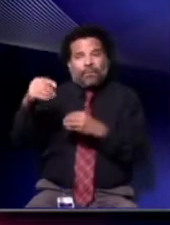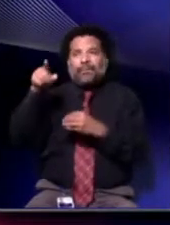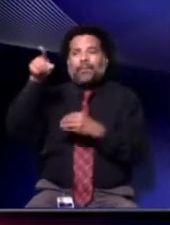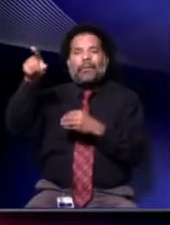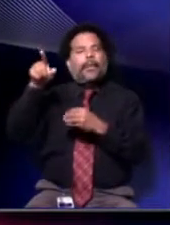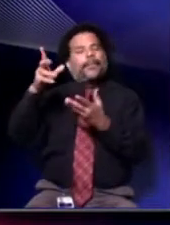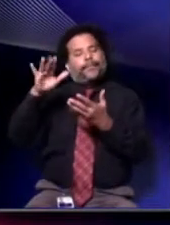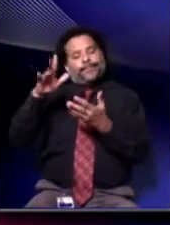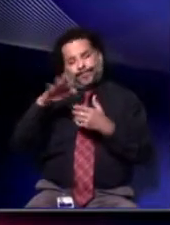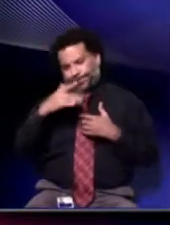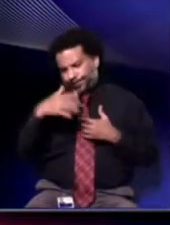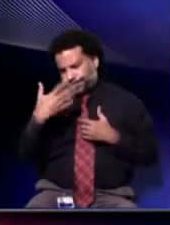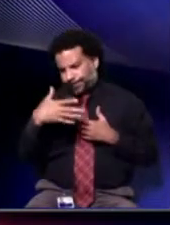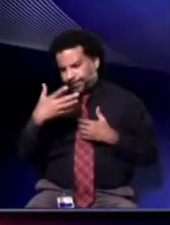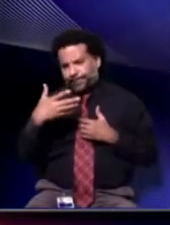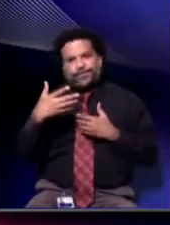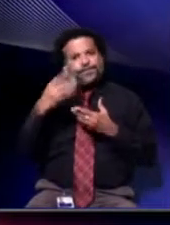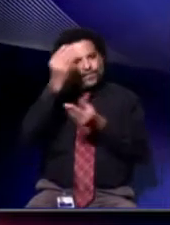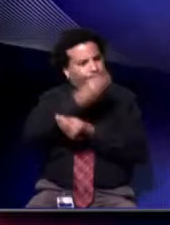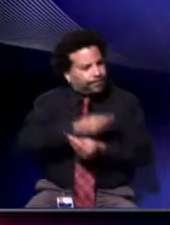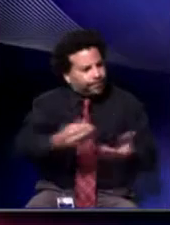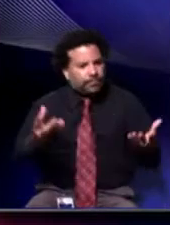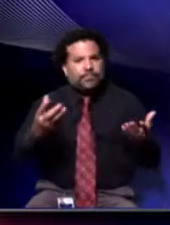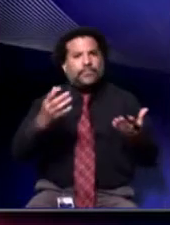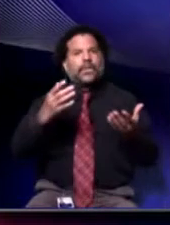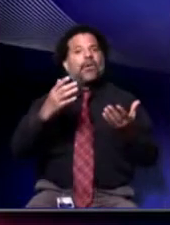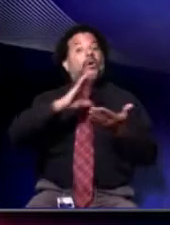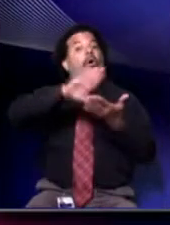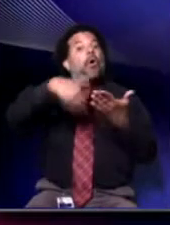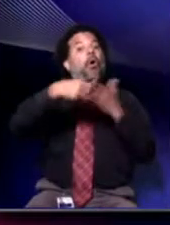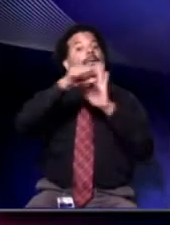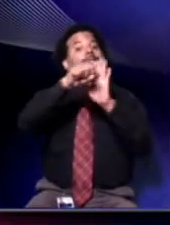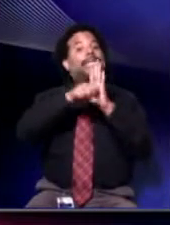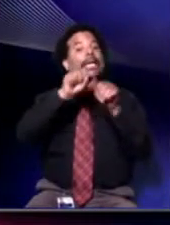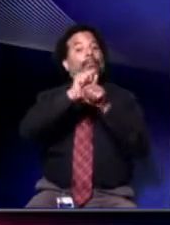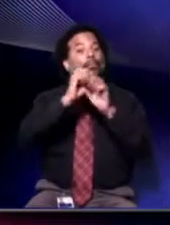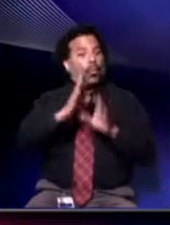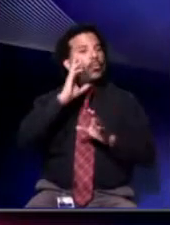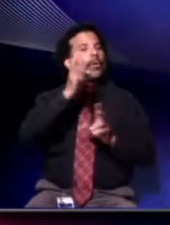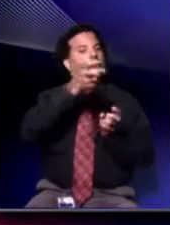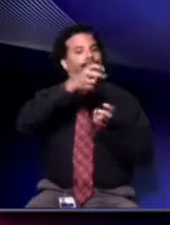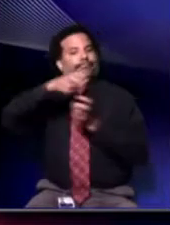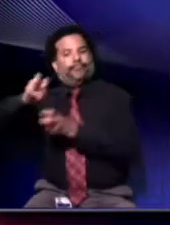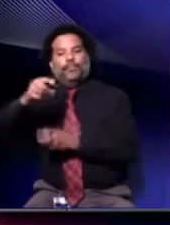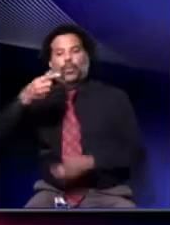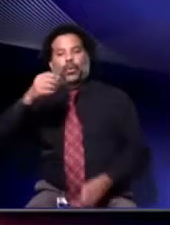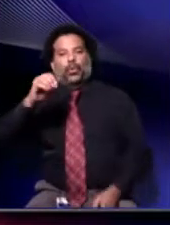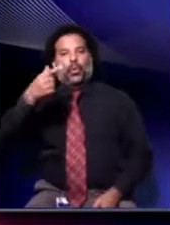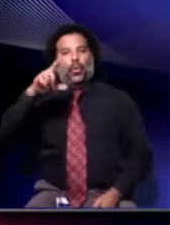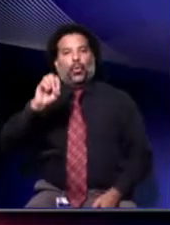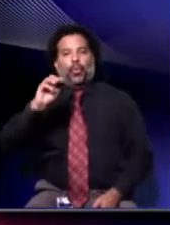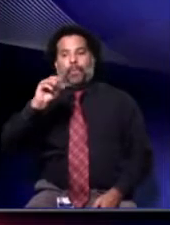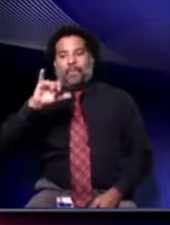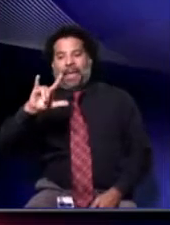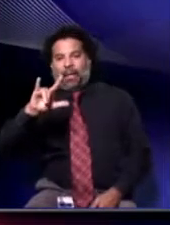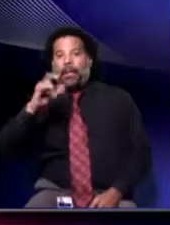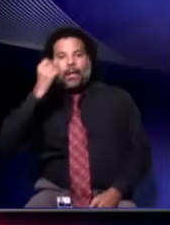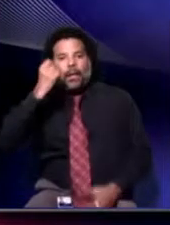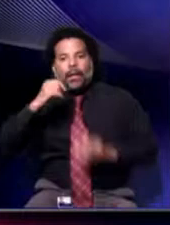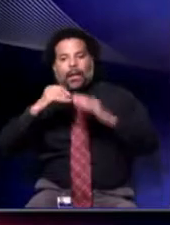released the statement that they would be moving all state employees over to Google Mail within the next 2